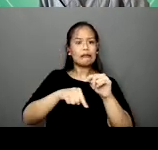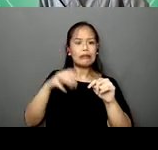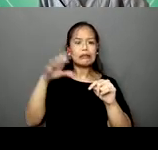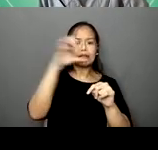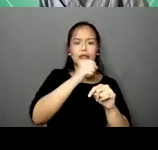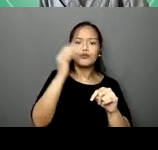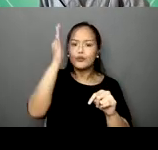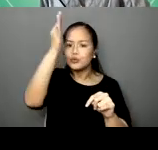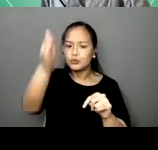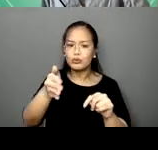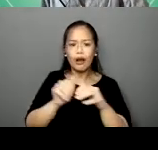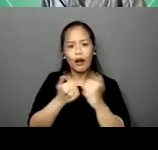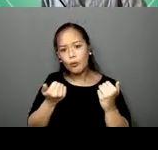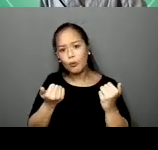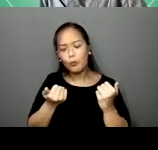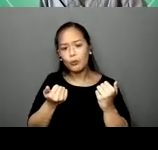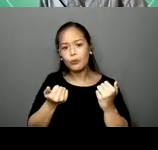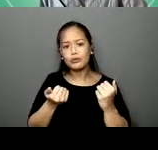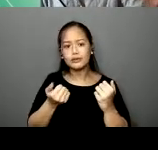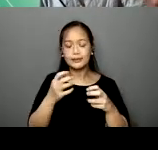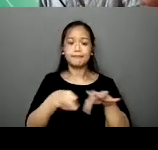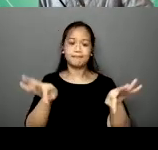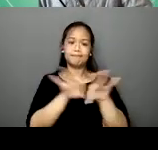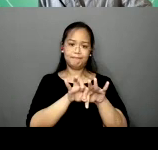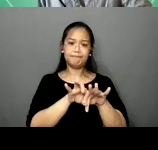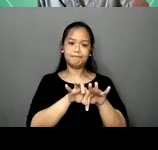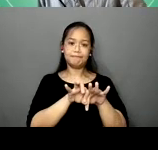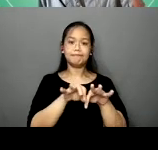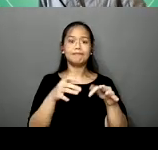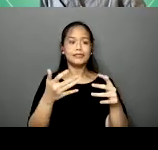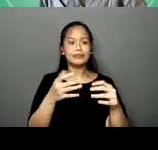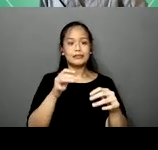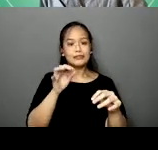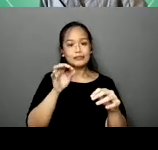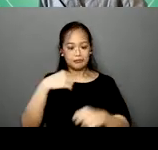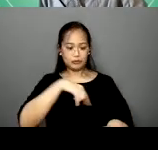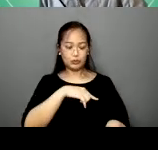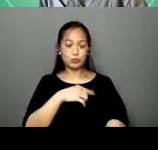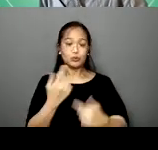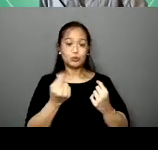of years. And so it's very important as a precursor to metrics